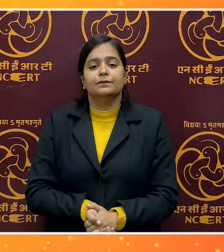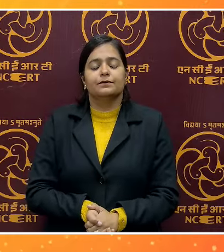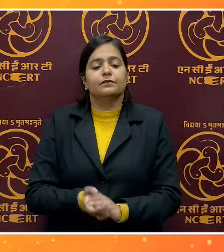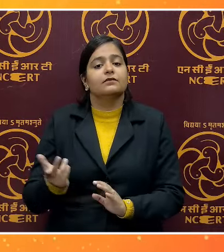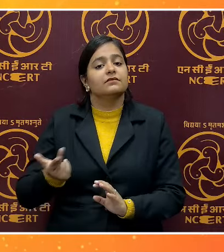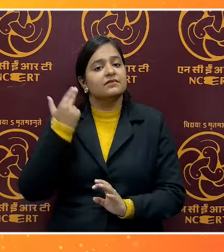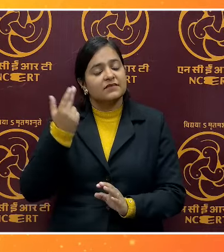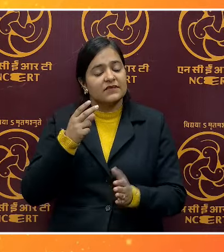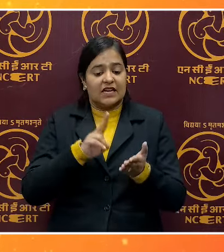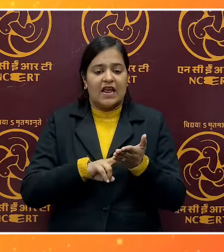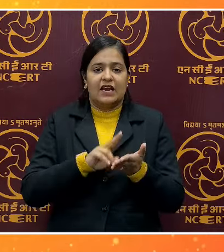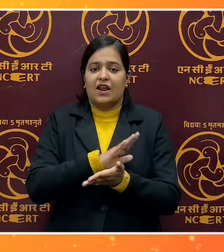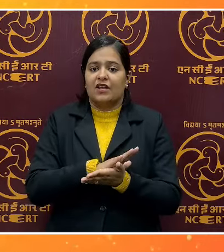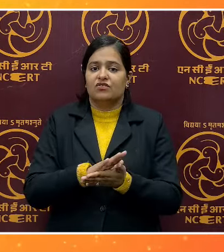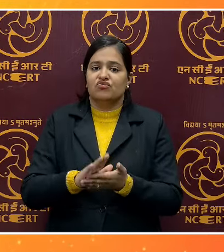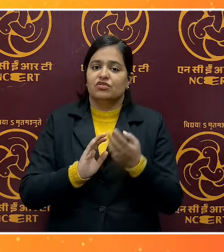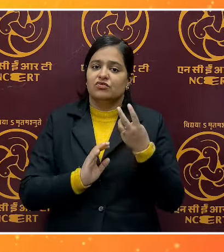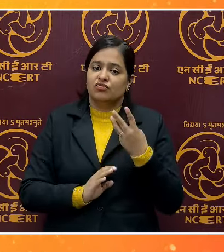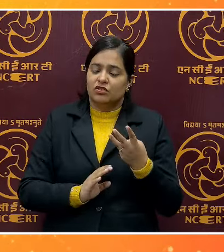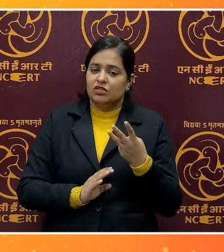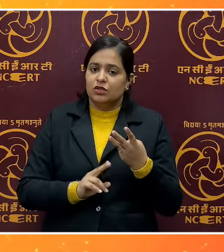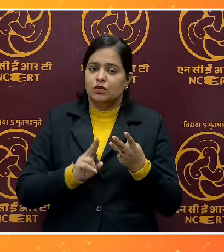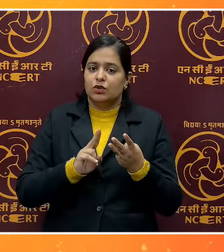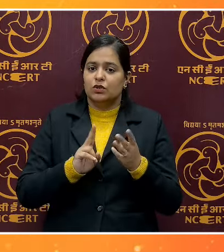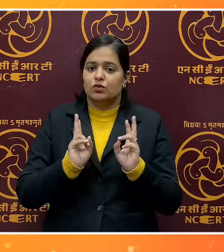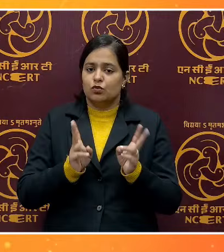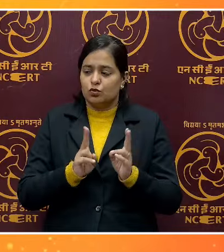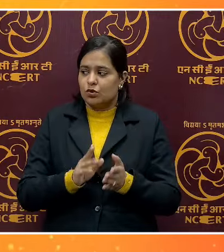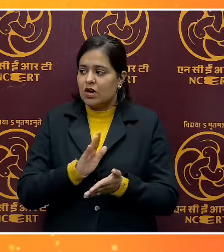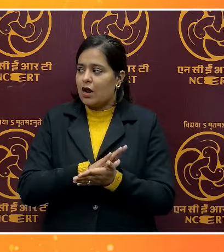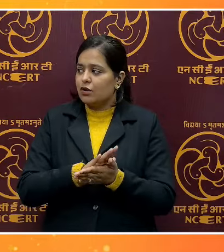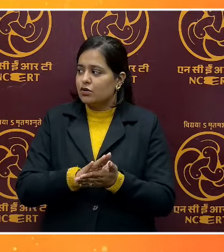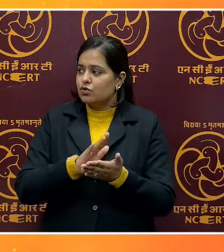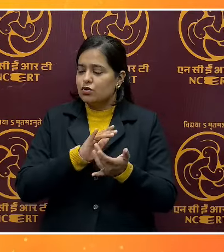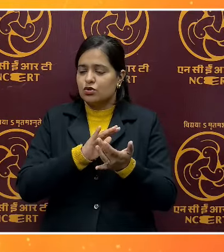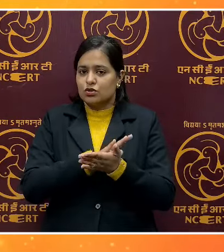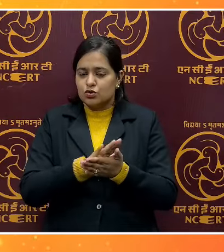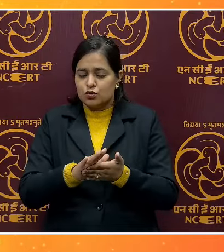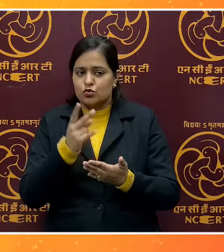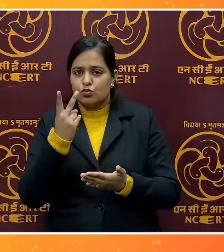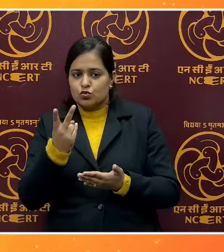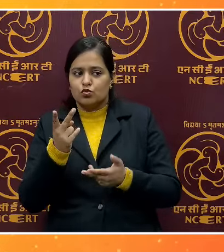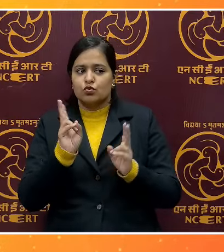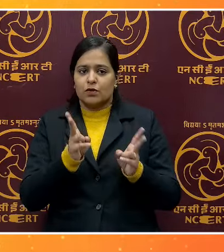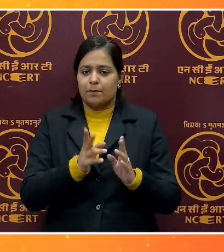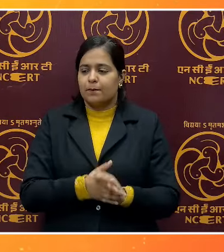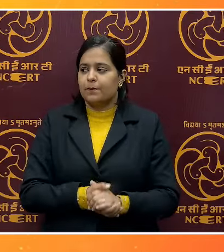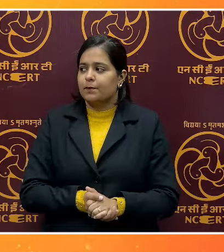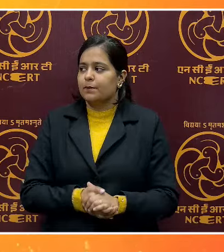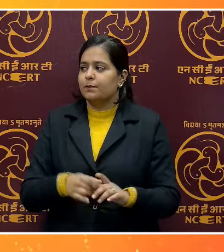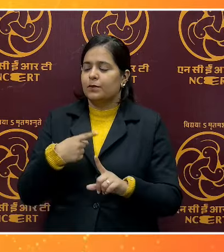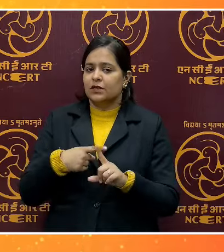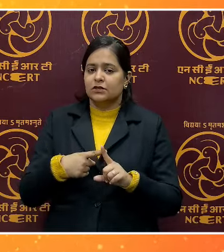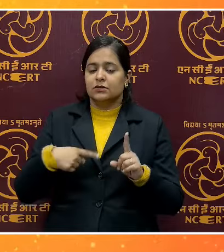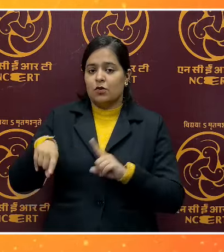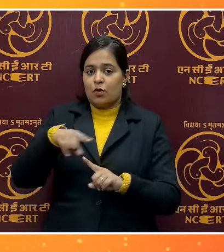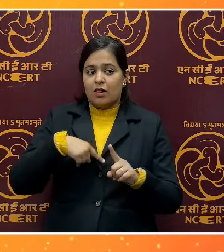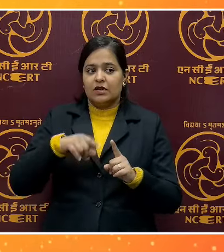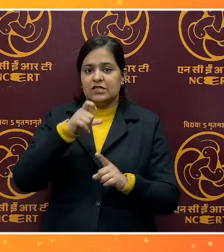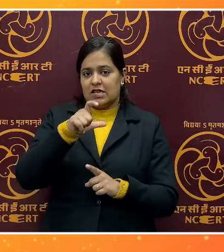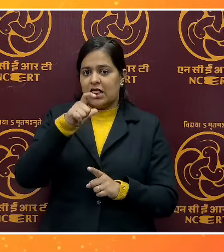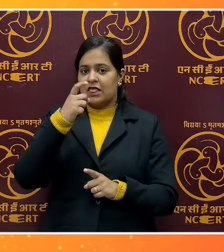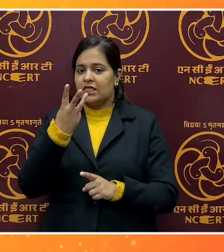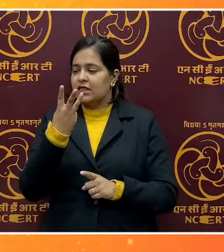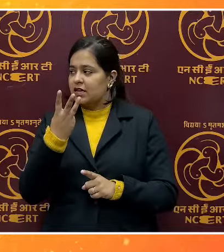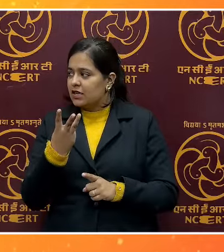because NH3 is neutral ligand, H2O is also neutral ligand, and counter ion Cl3 is